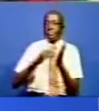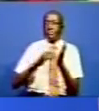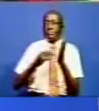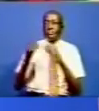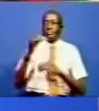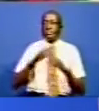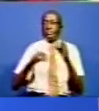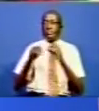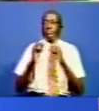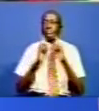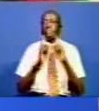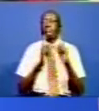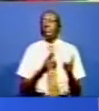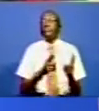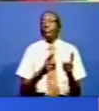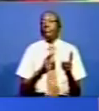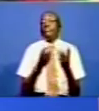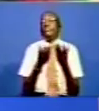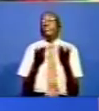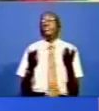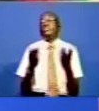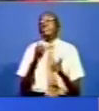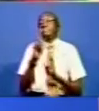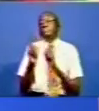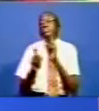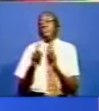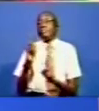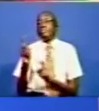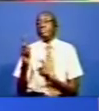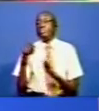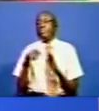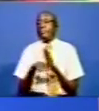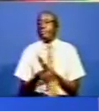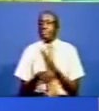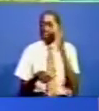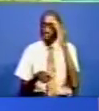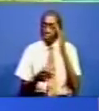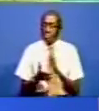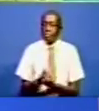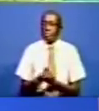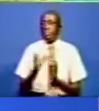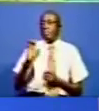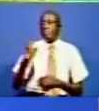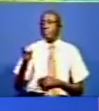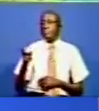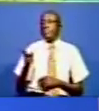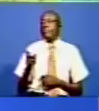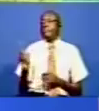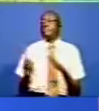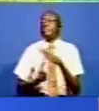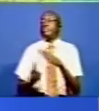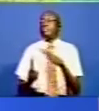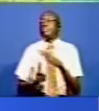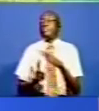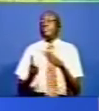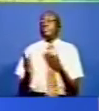an answer to some of these searching questions. I believe the executive and its ministries, departments,